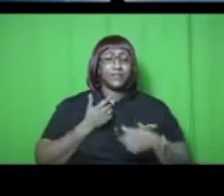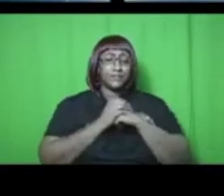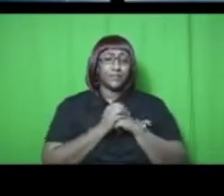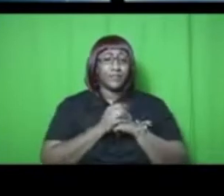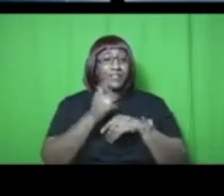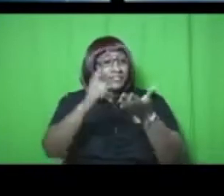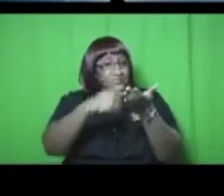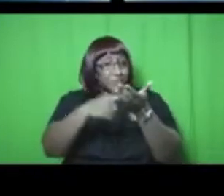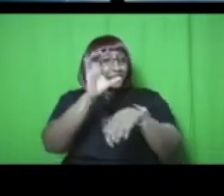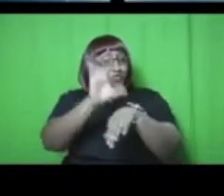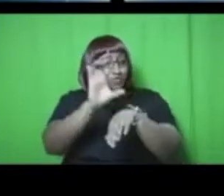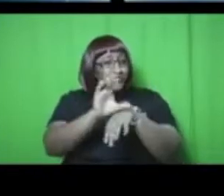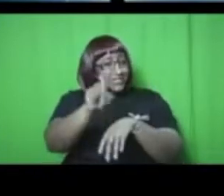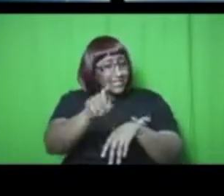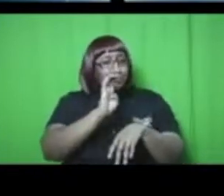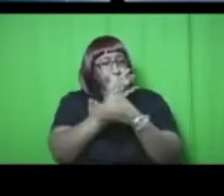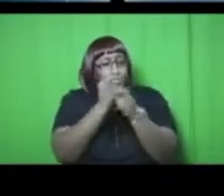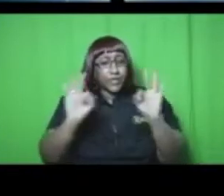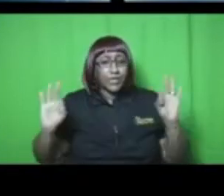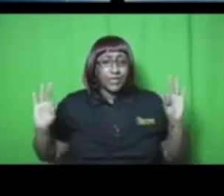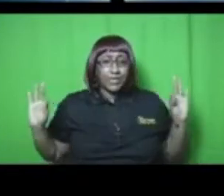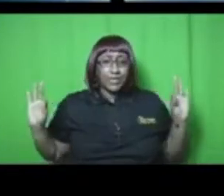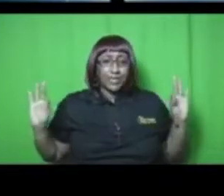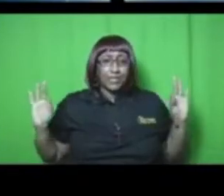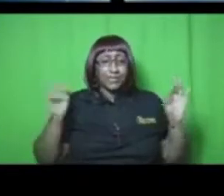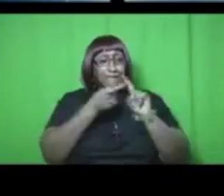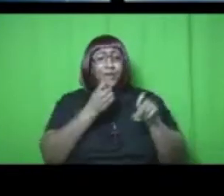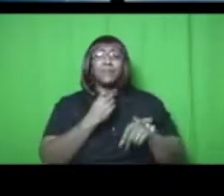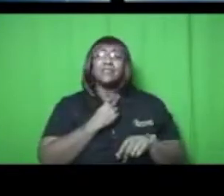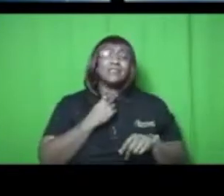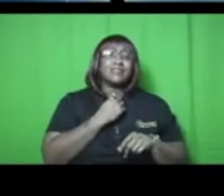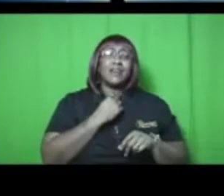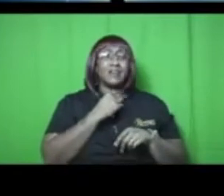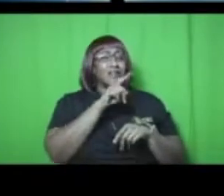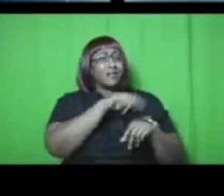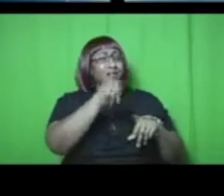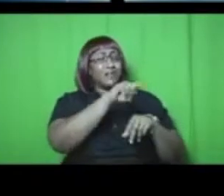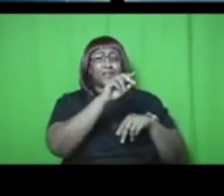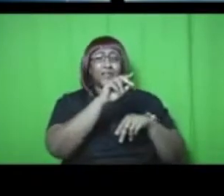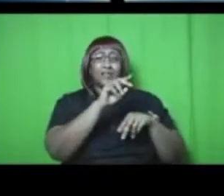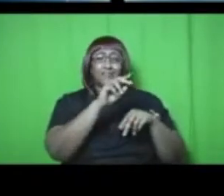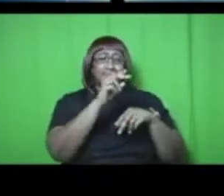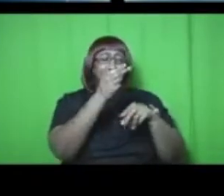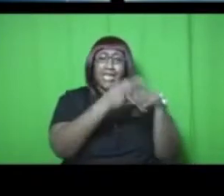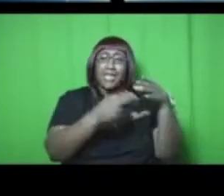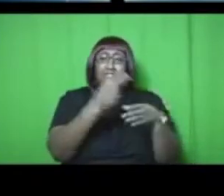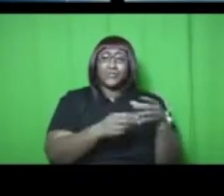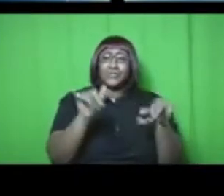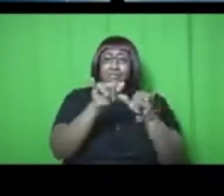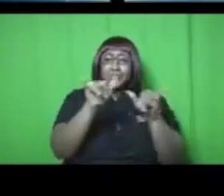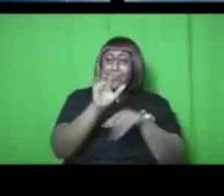Sometimes churches need to be free from the bondages of human tradition. We did it like